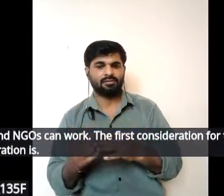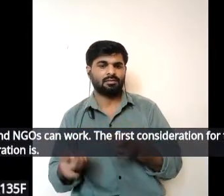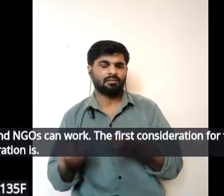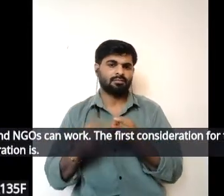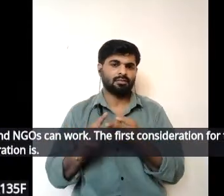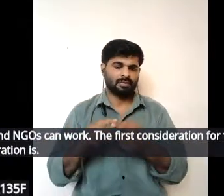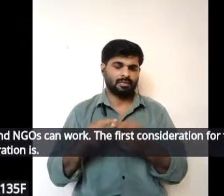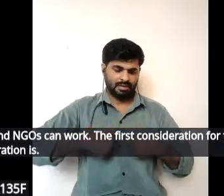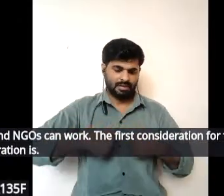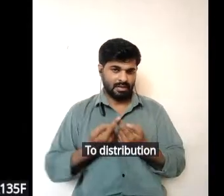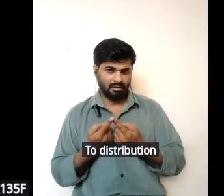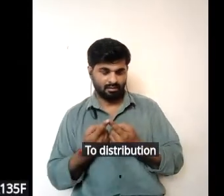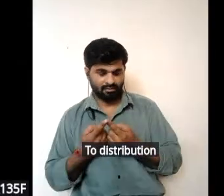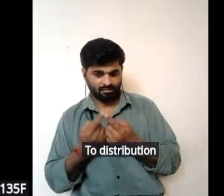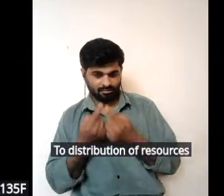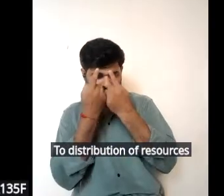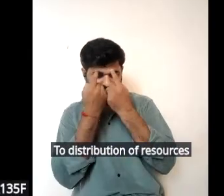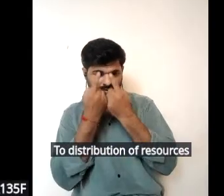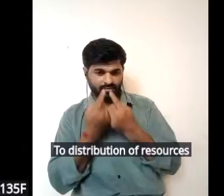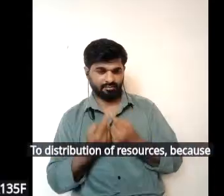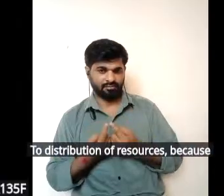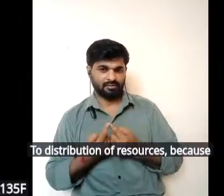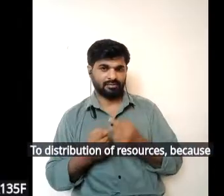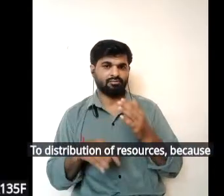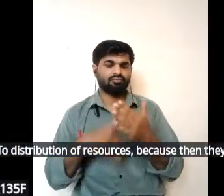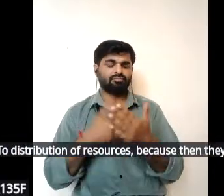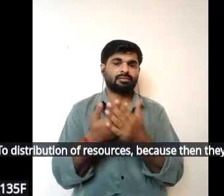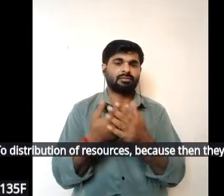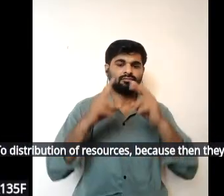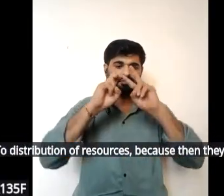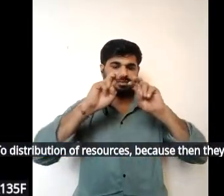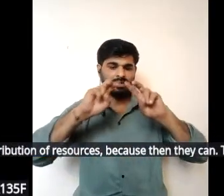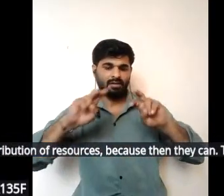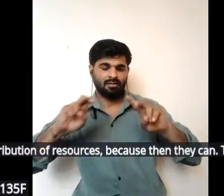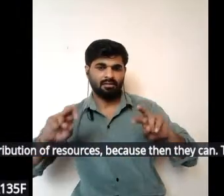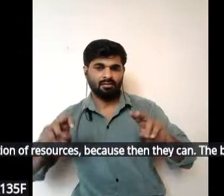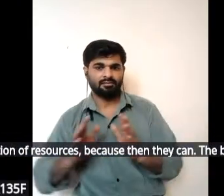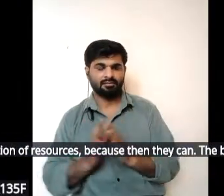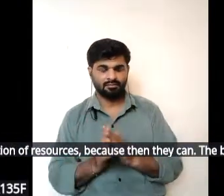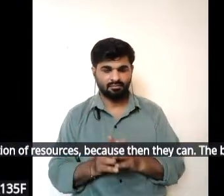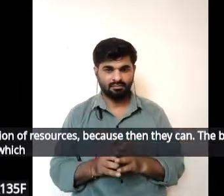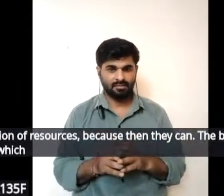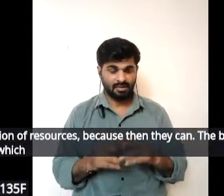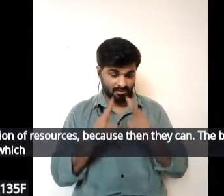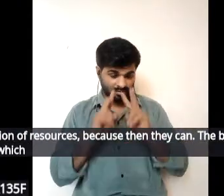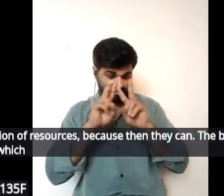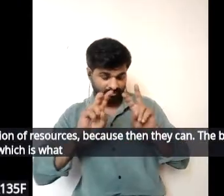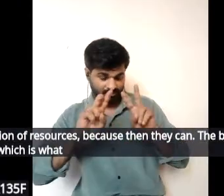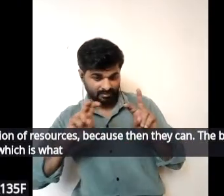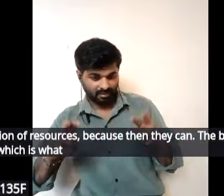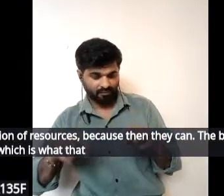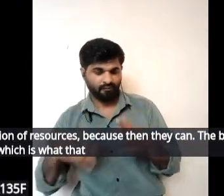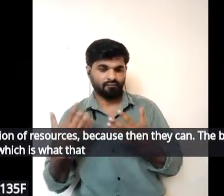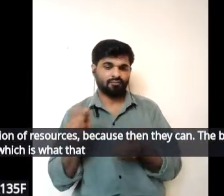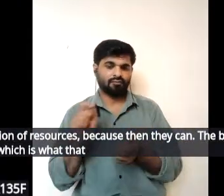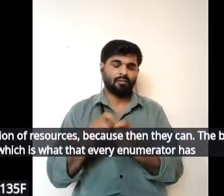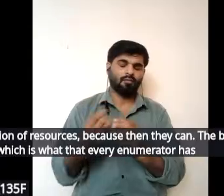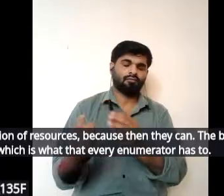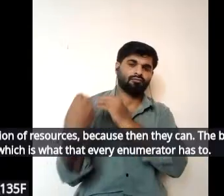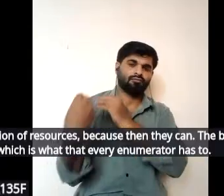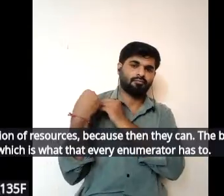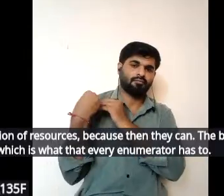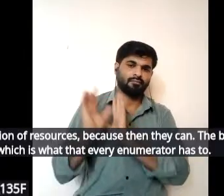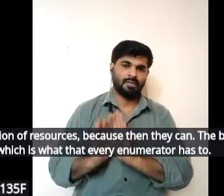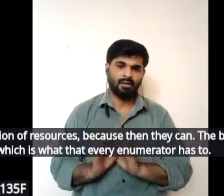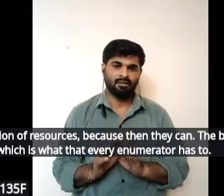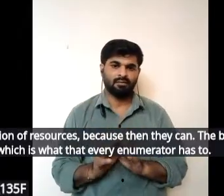to distribution of resources, because then they can the burden on their resources, which is what that every enumerator has to follow